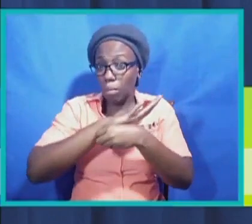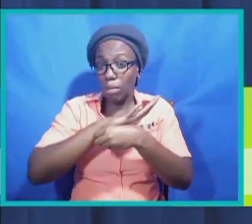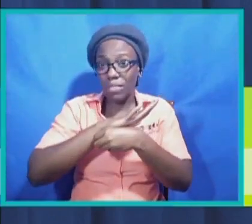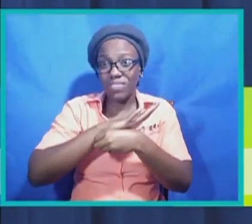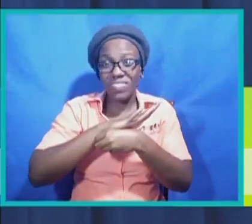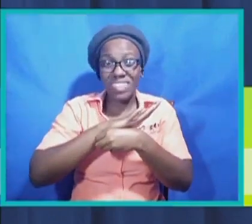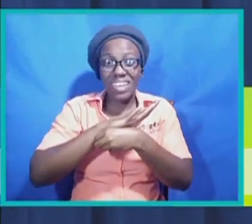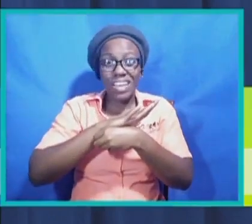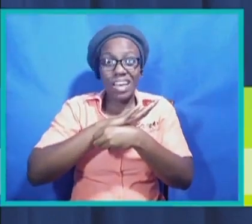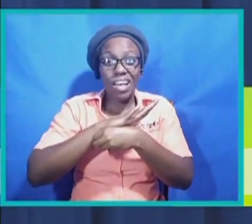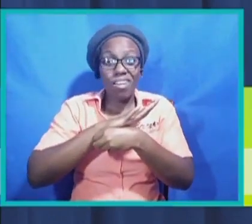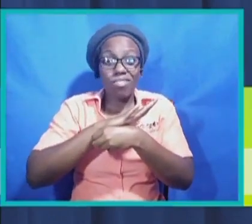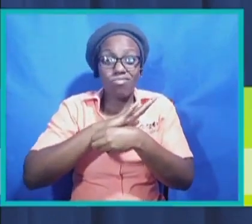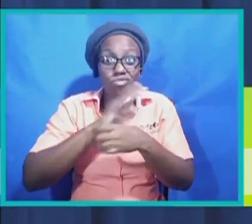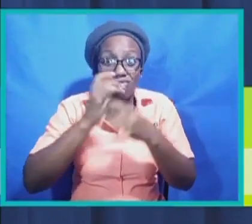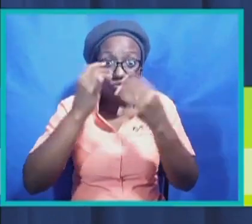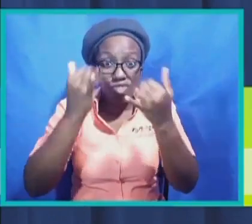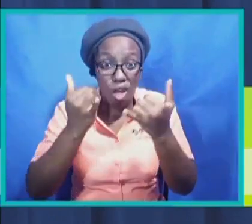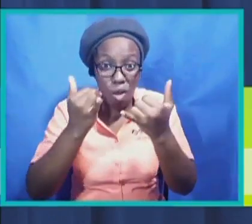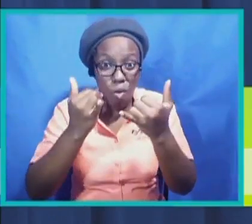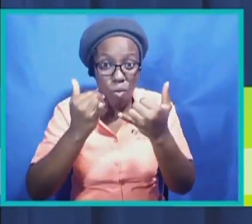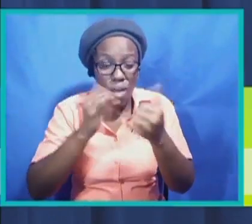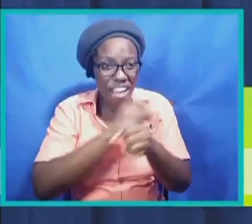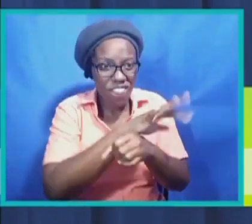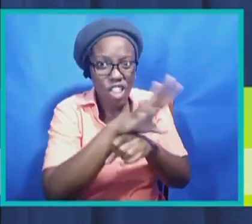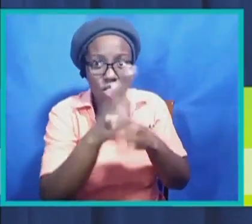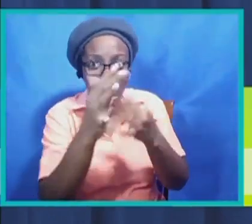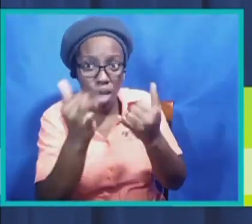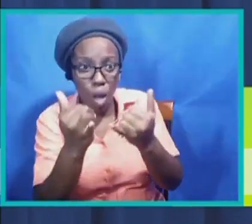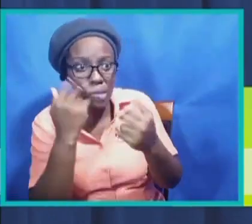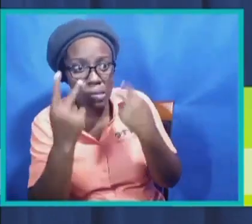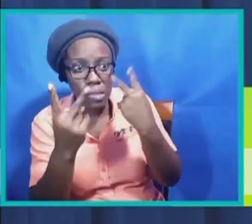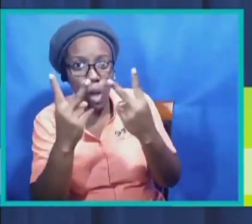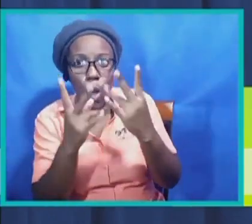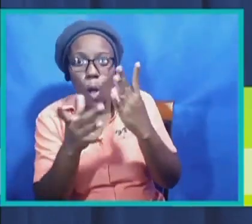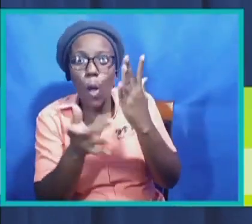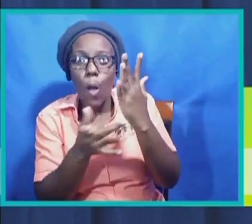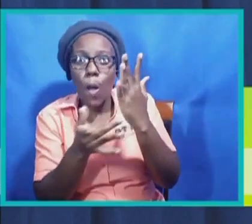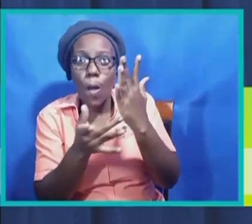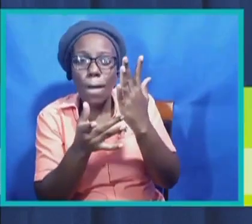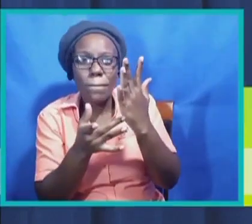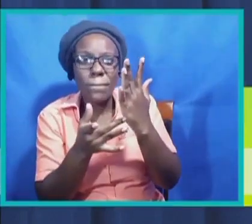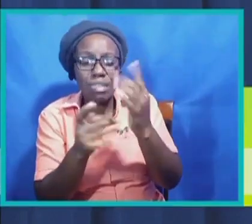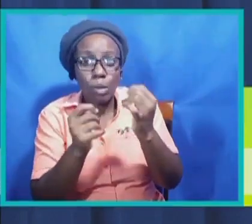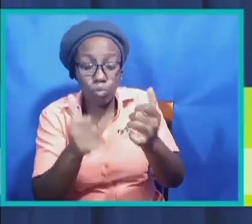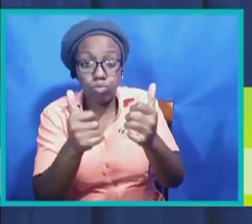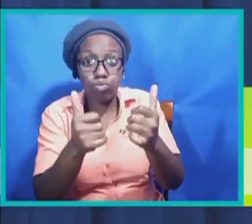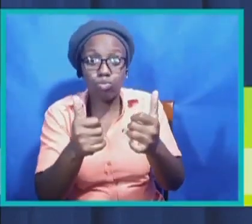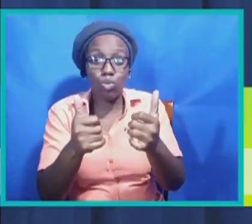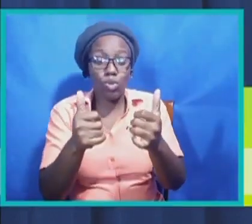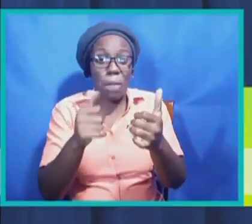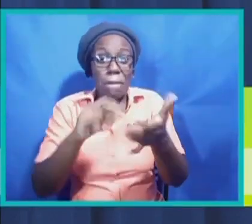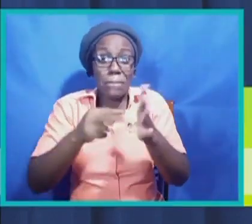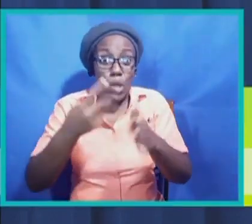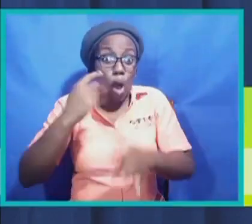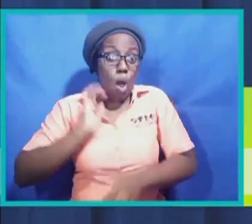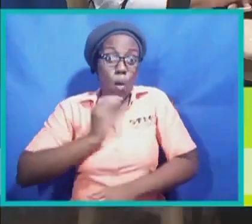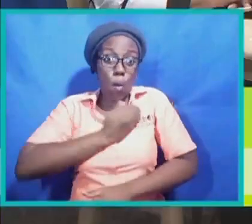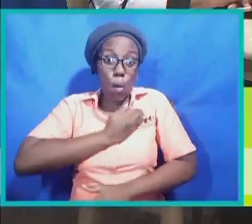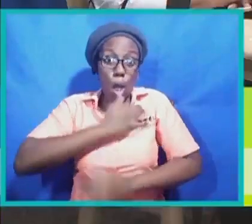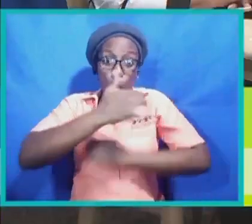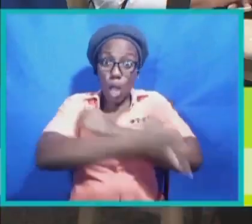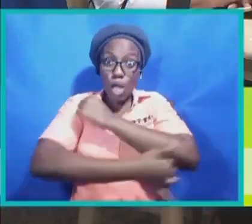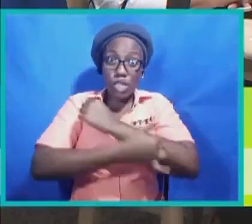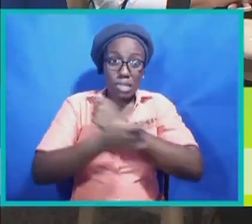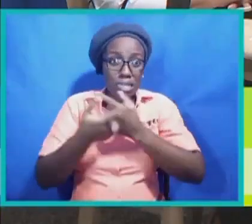to such an extent where now we have to play catch-up again as a country. But sometimes it feels